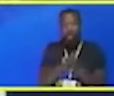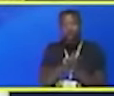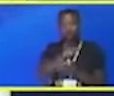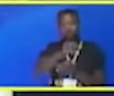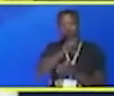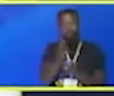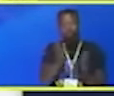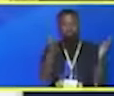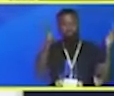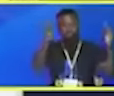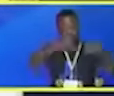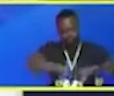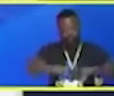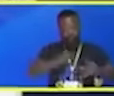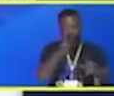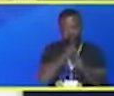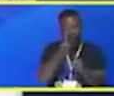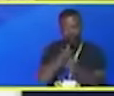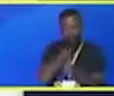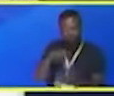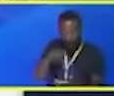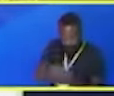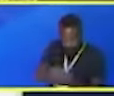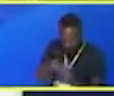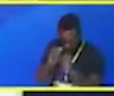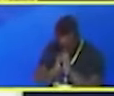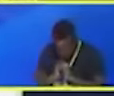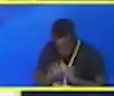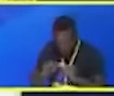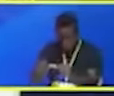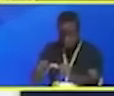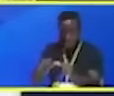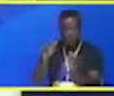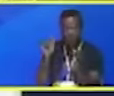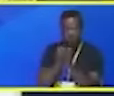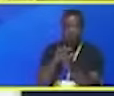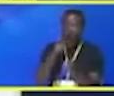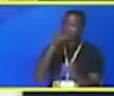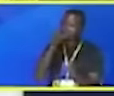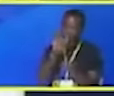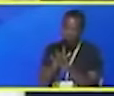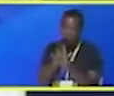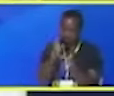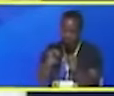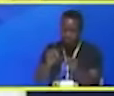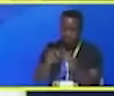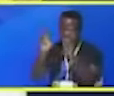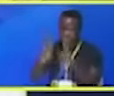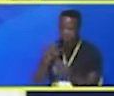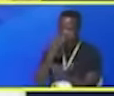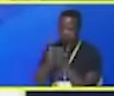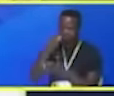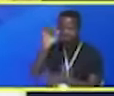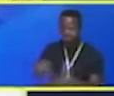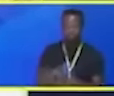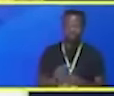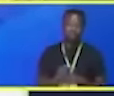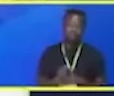for Job, he bowed himself and worshiped. That is not a promise, but that is a good report.